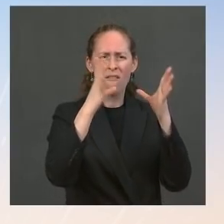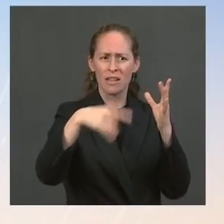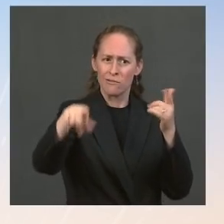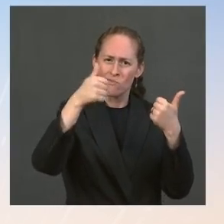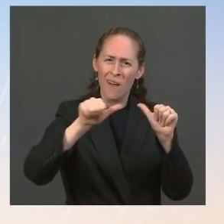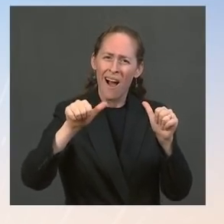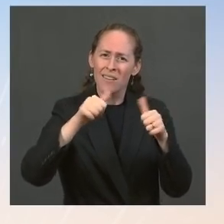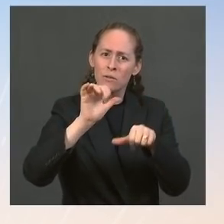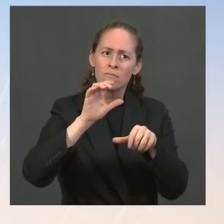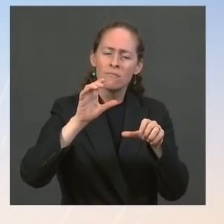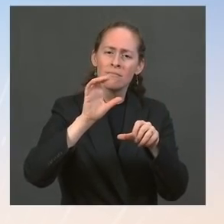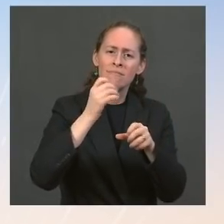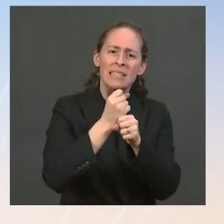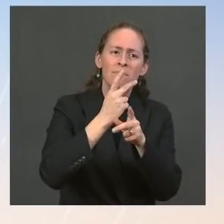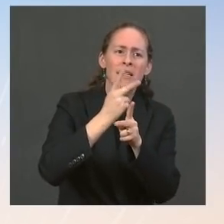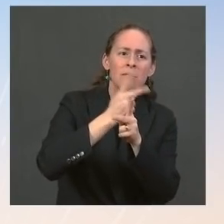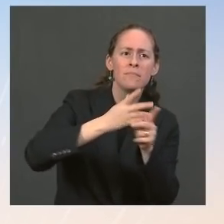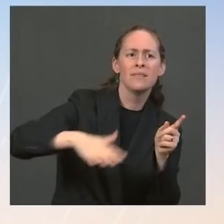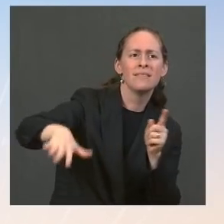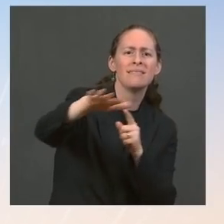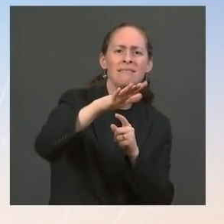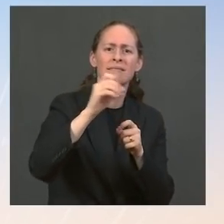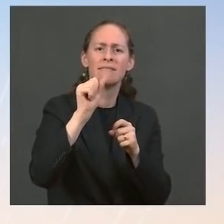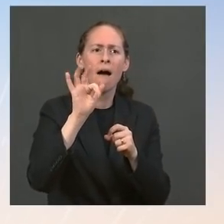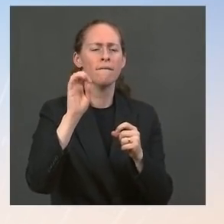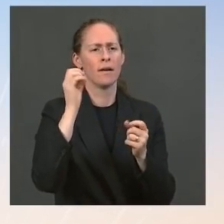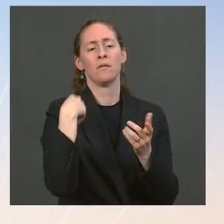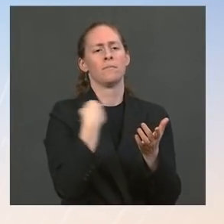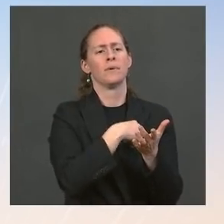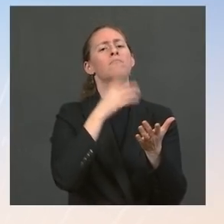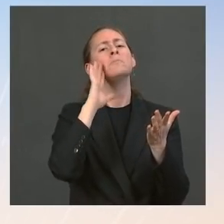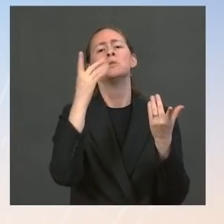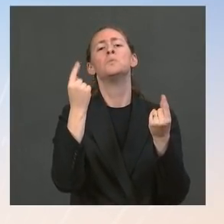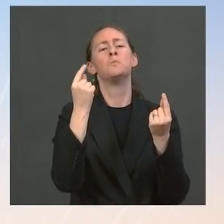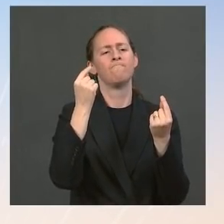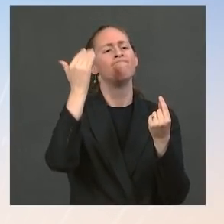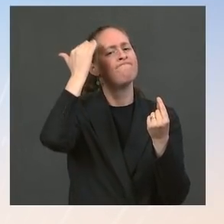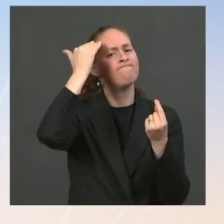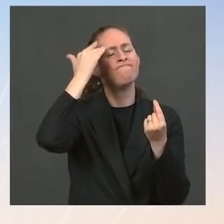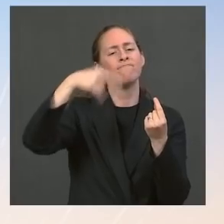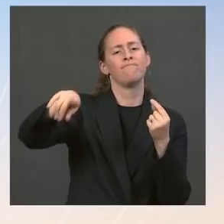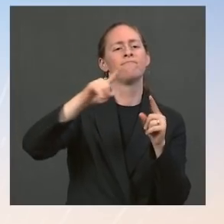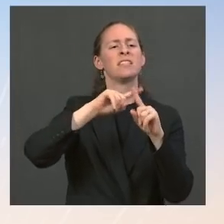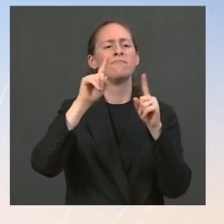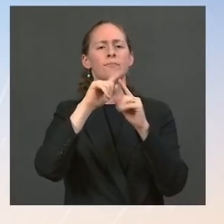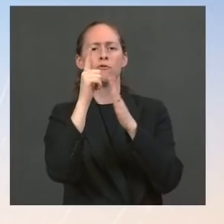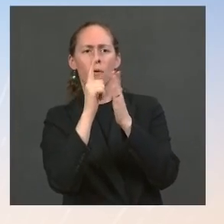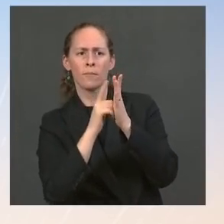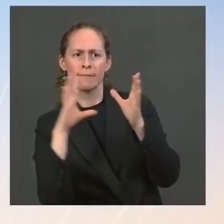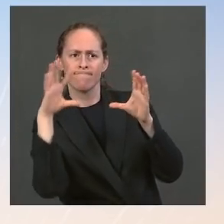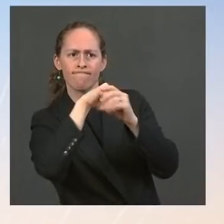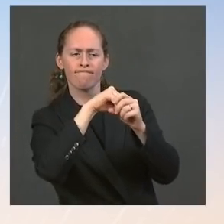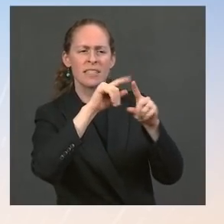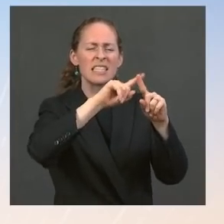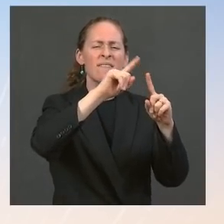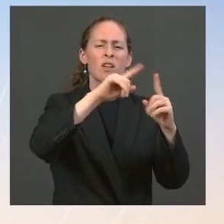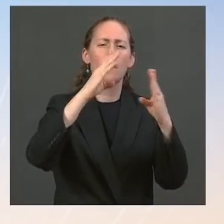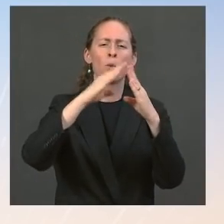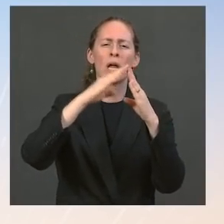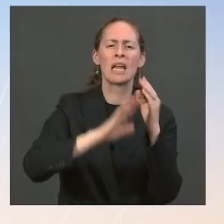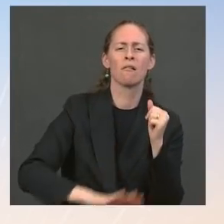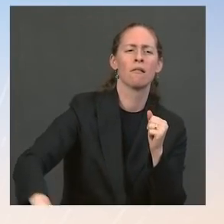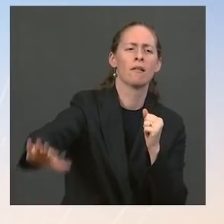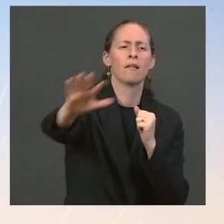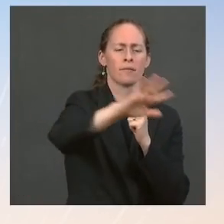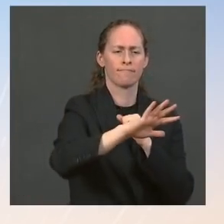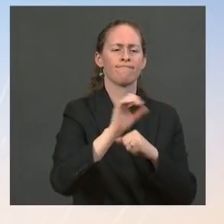there are going to be different law enforcement authorities that will be related to each community and where this is happening. So we'd